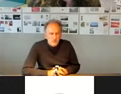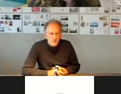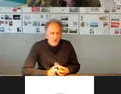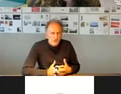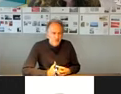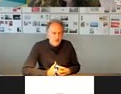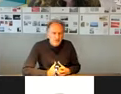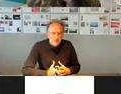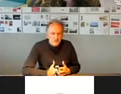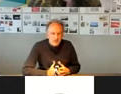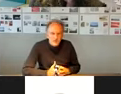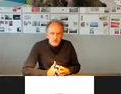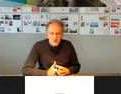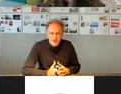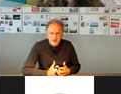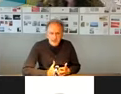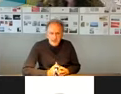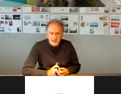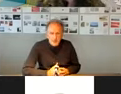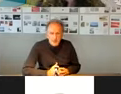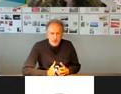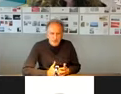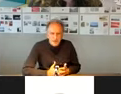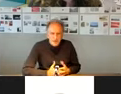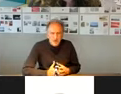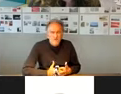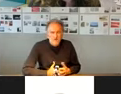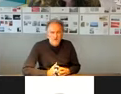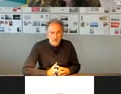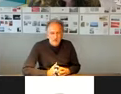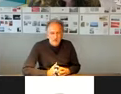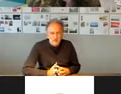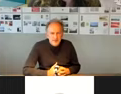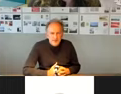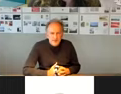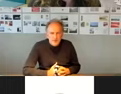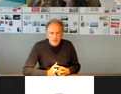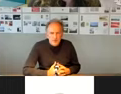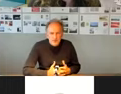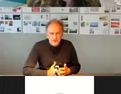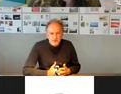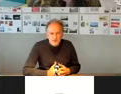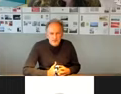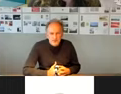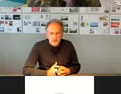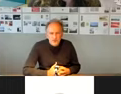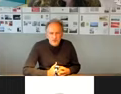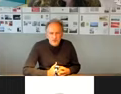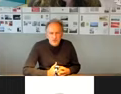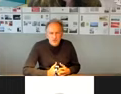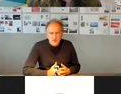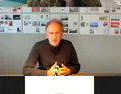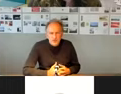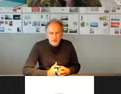air conditioning in France. We try to use natural means of cooling down